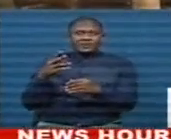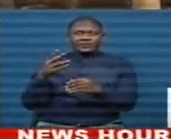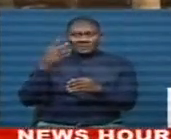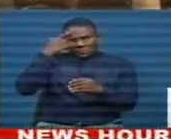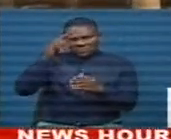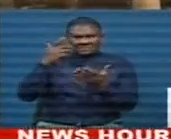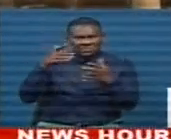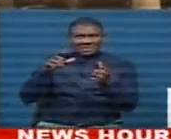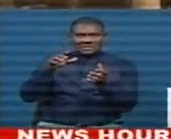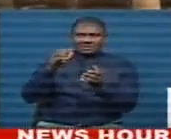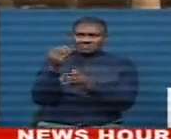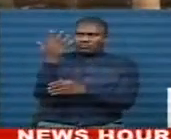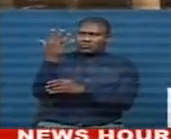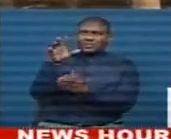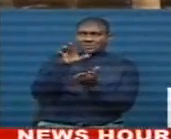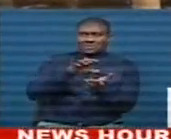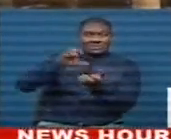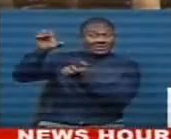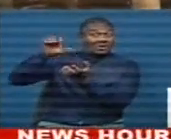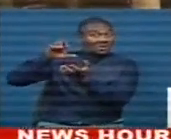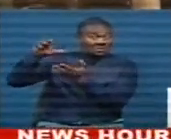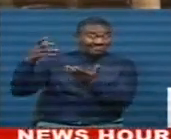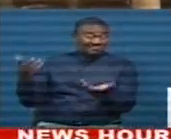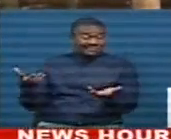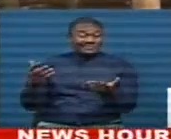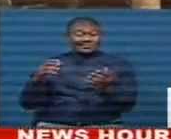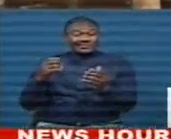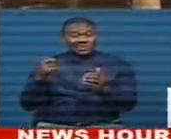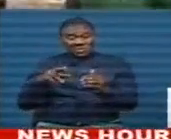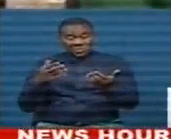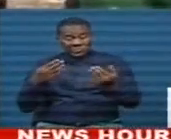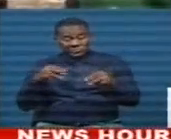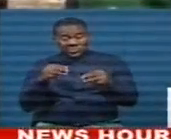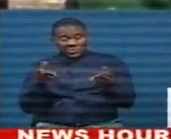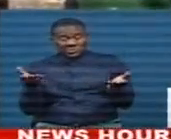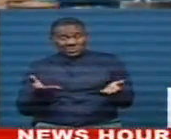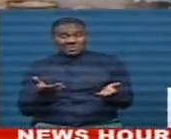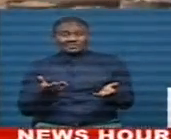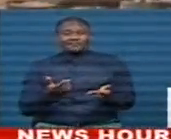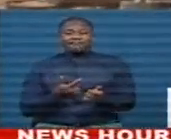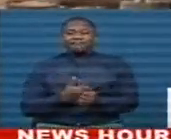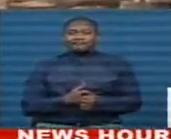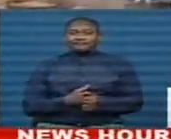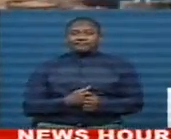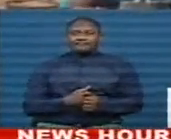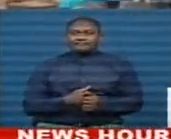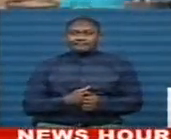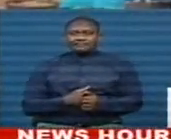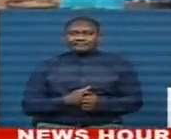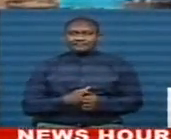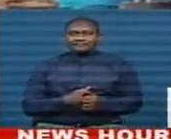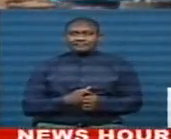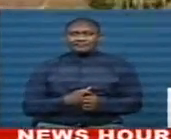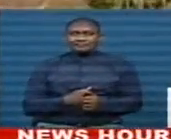going to complement planting for food and jobs by creating jobs and putting money in the pockets of people. The